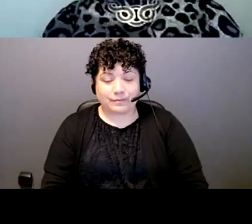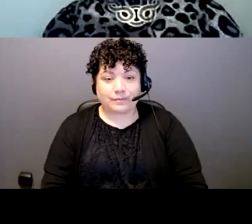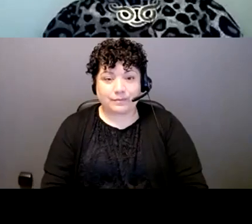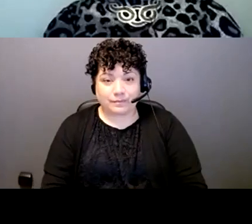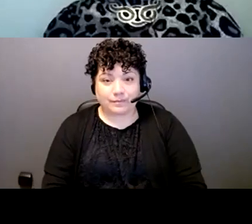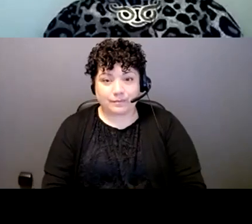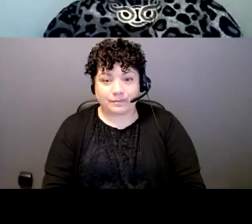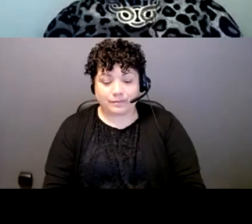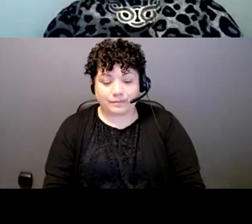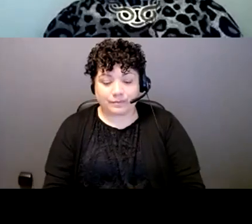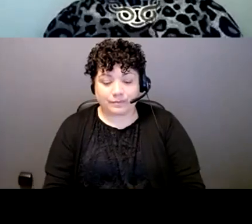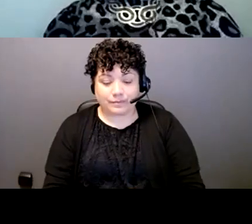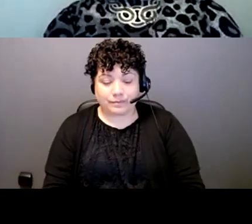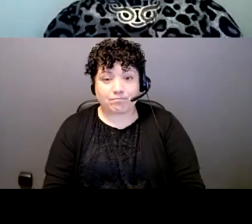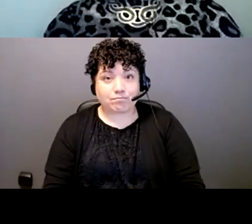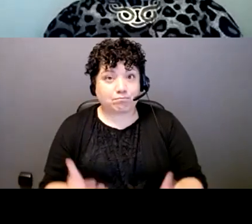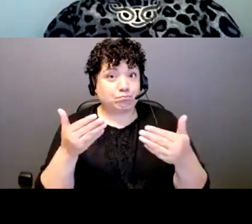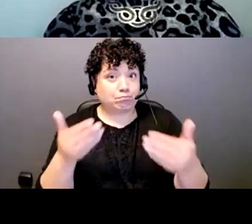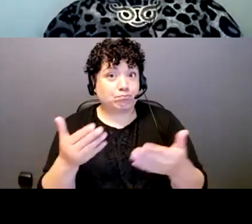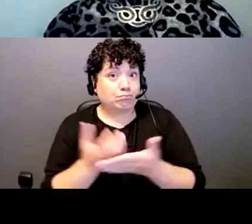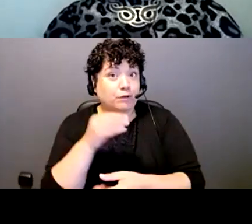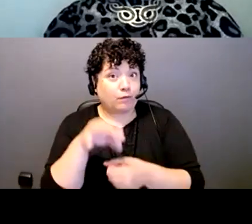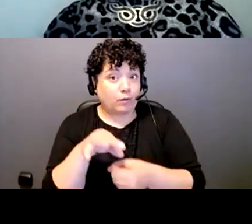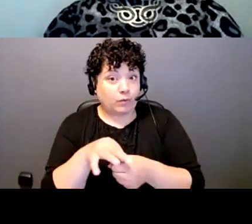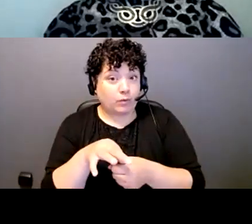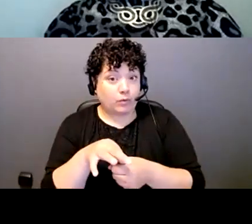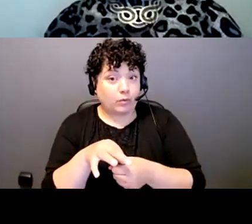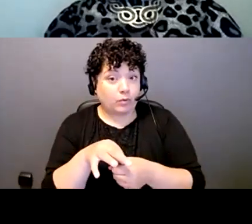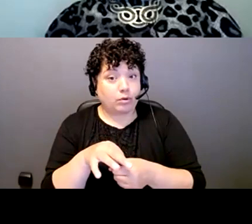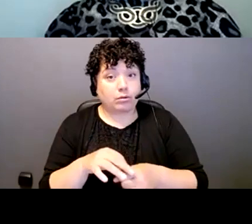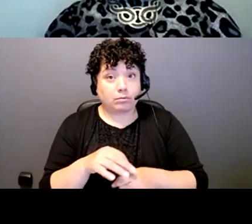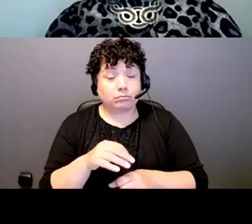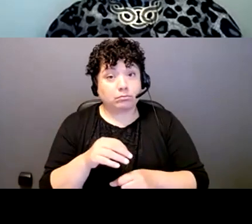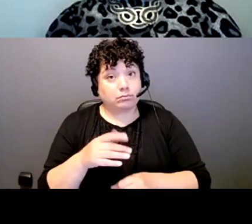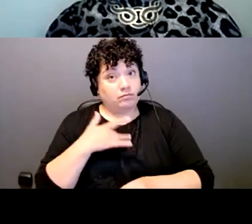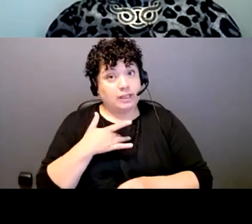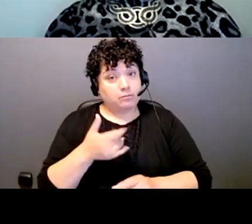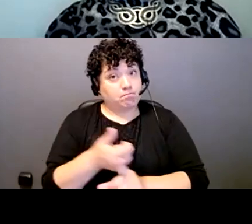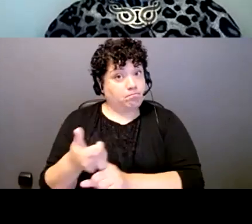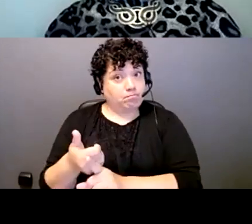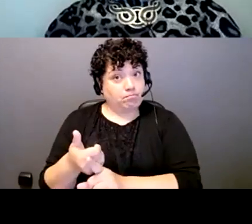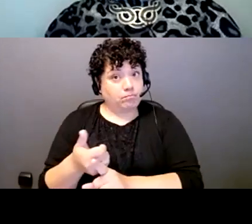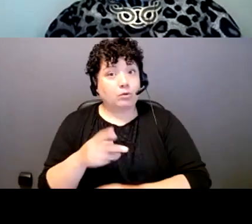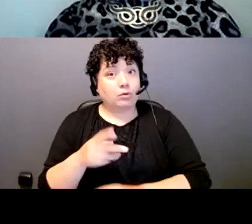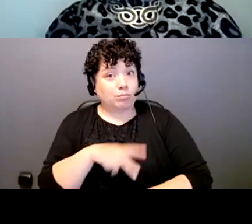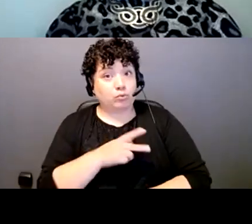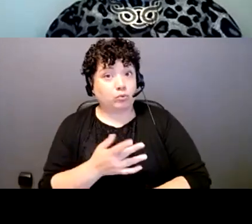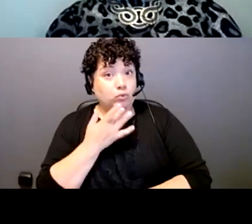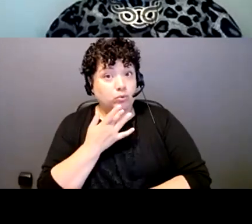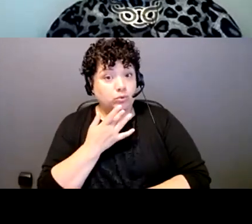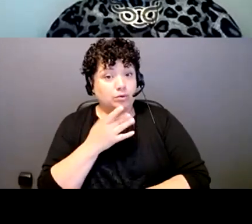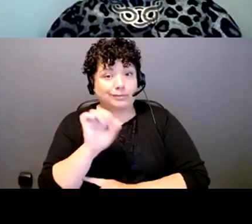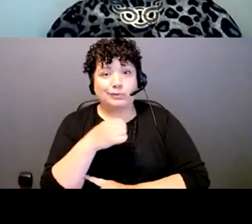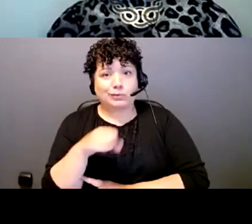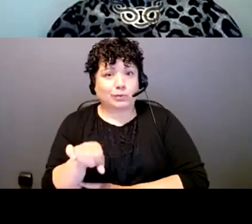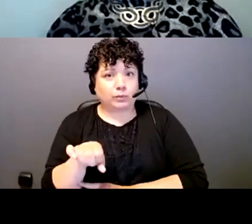So if you could just vote, is it a personal choice? Yep, it's running. Thank you, Marilyn. Yeah, good. Thank